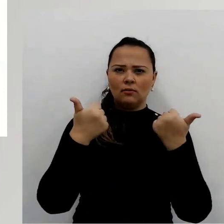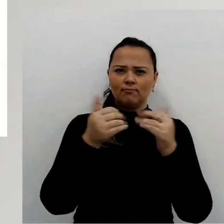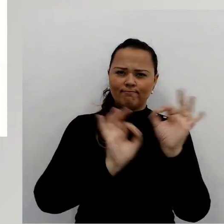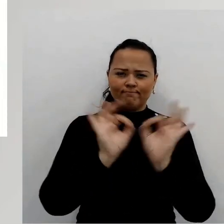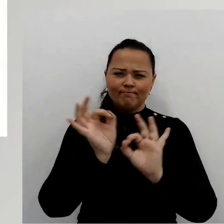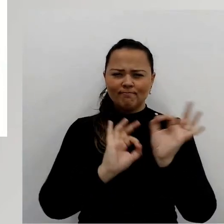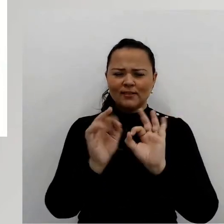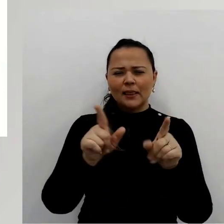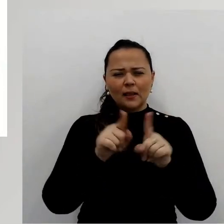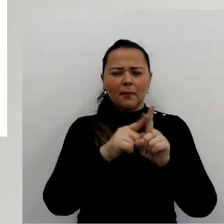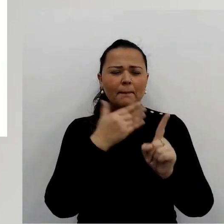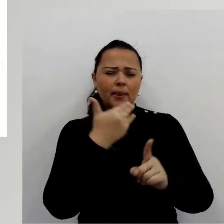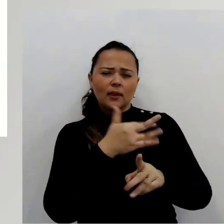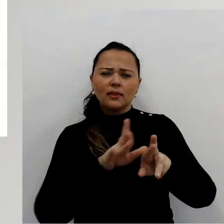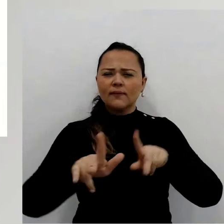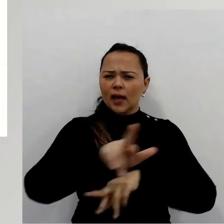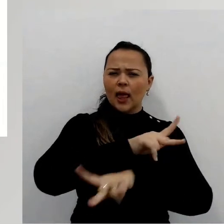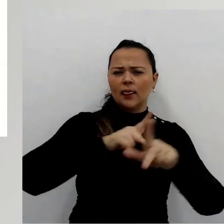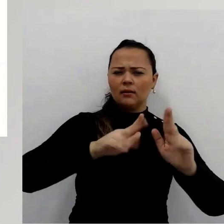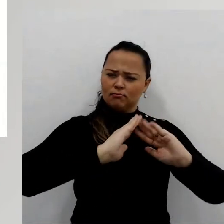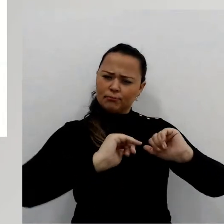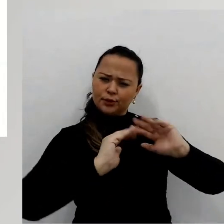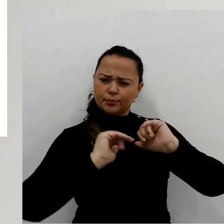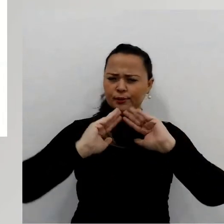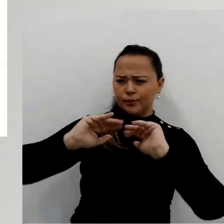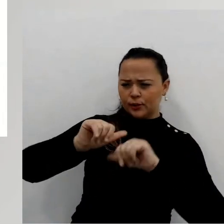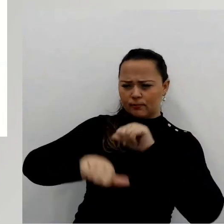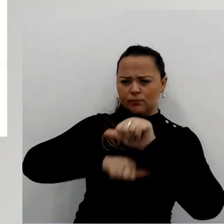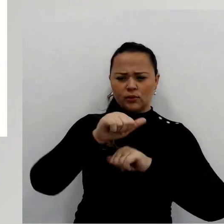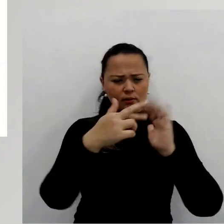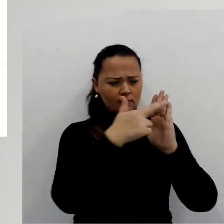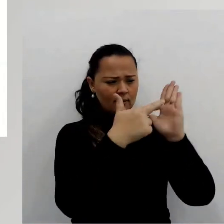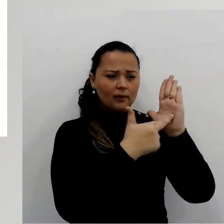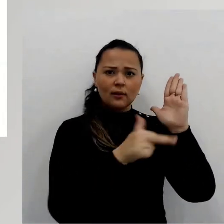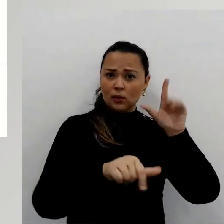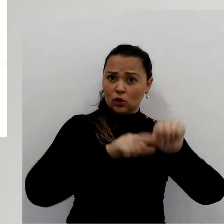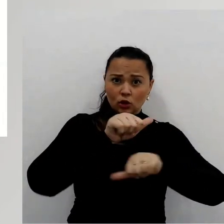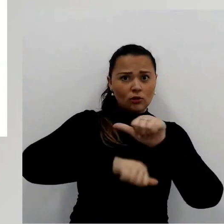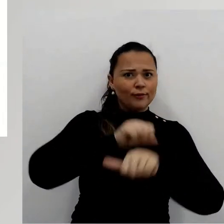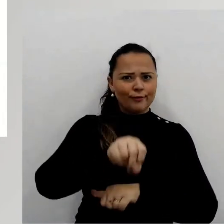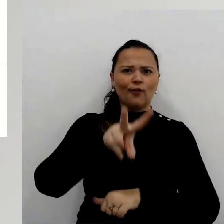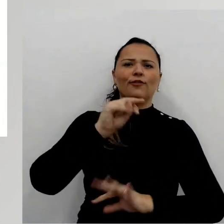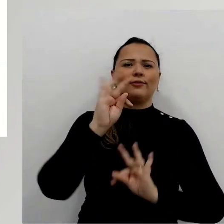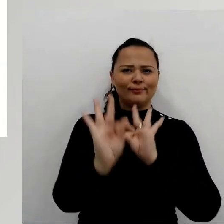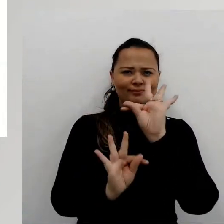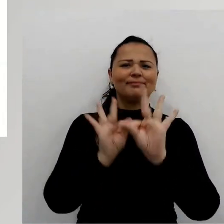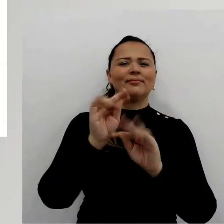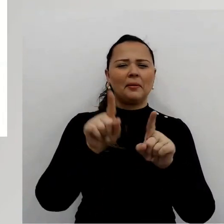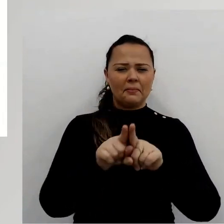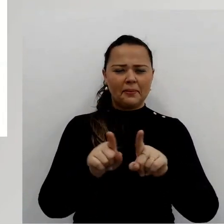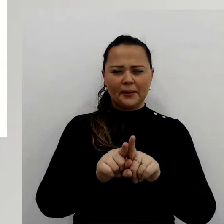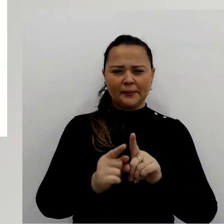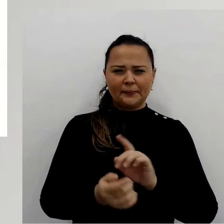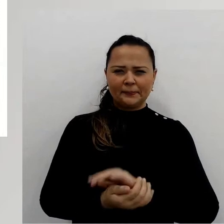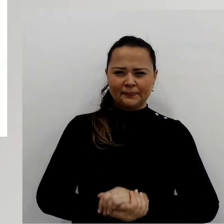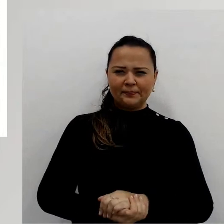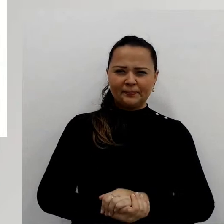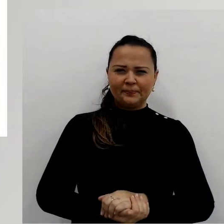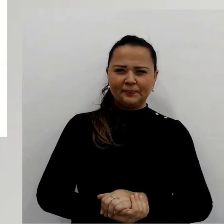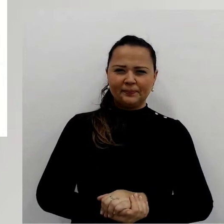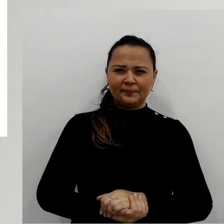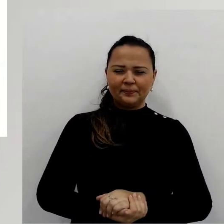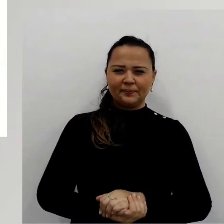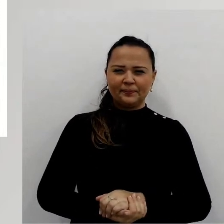changing, and they're driving new technology. And this is going to continue to escalate. Sir David, excuse me. Can you speak slow,